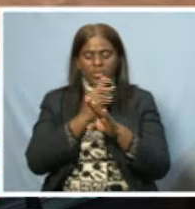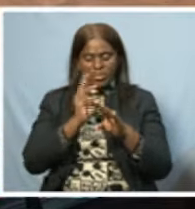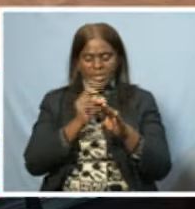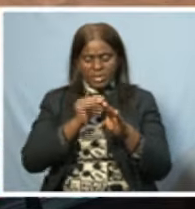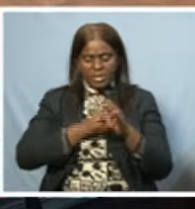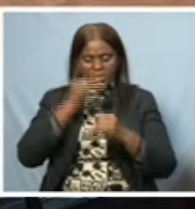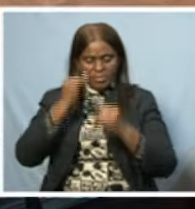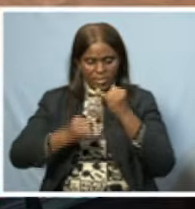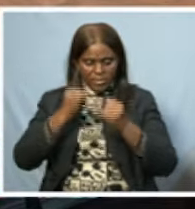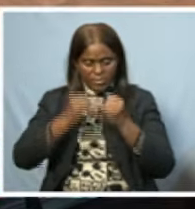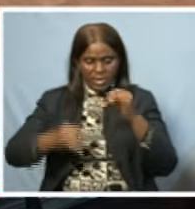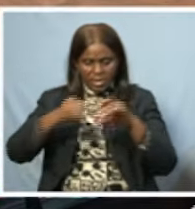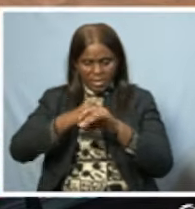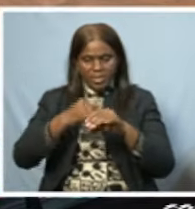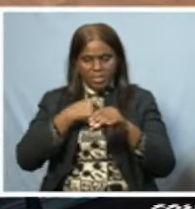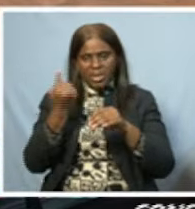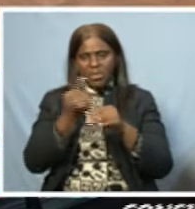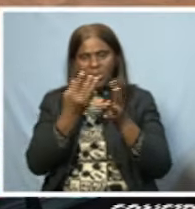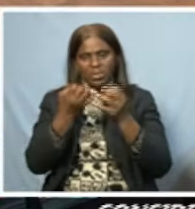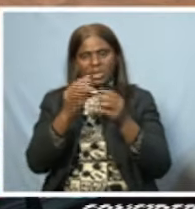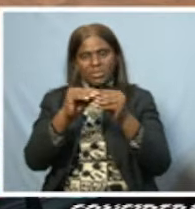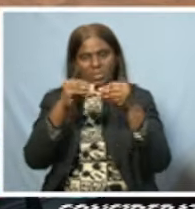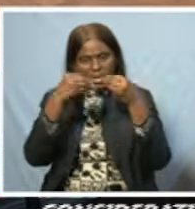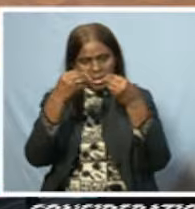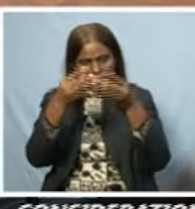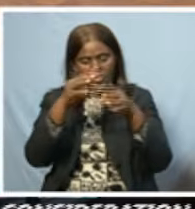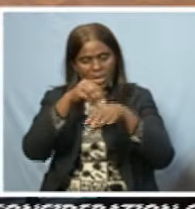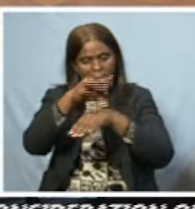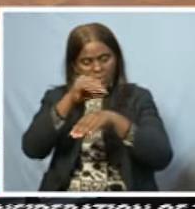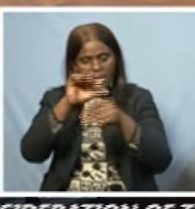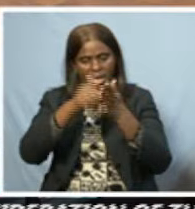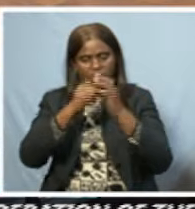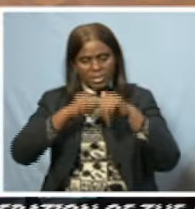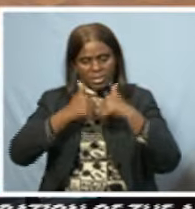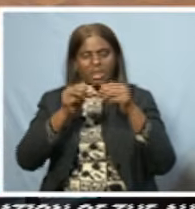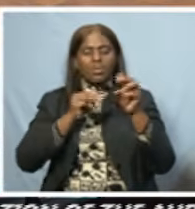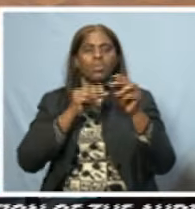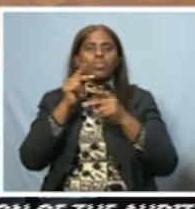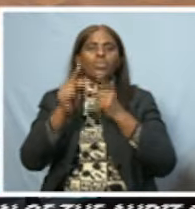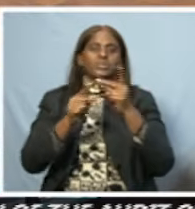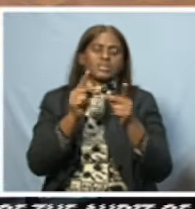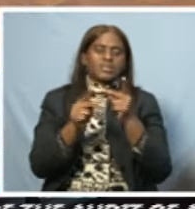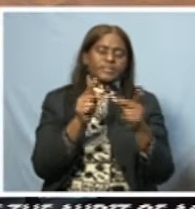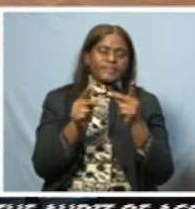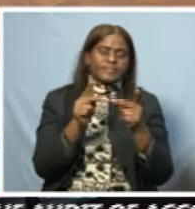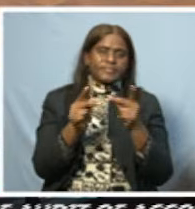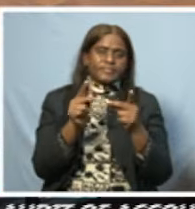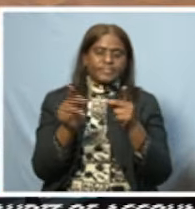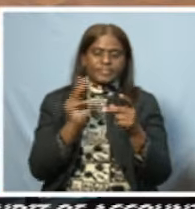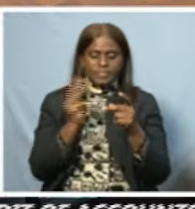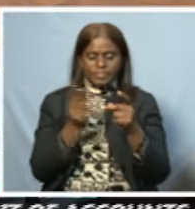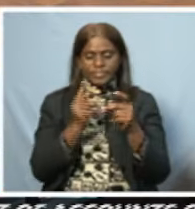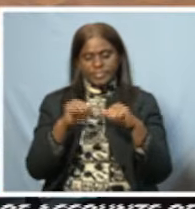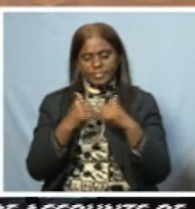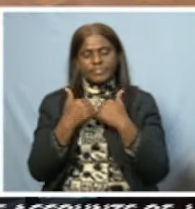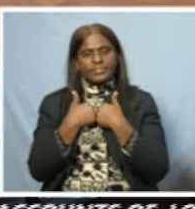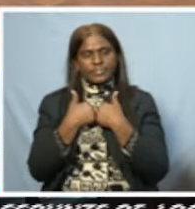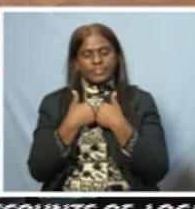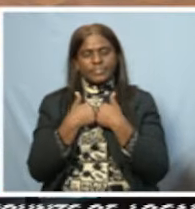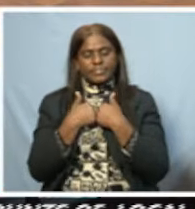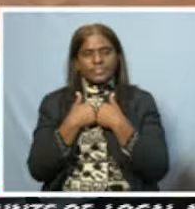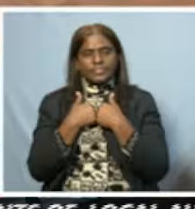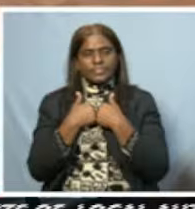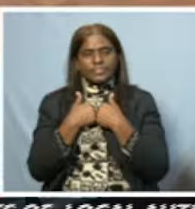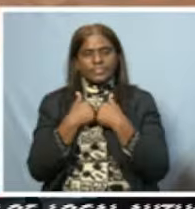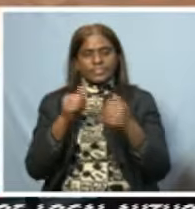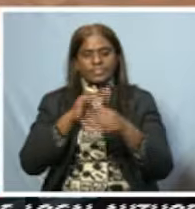completely engage, I just want to give you guidance on how we proceed. We have